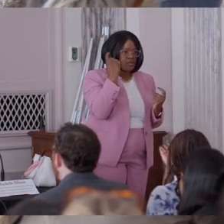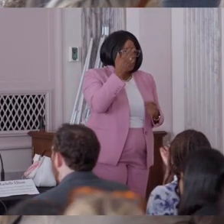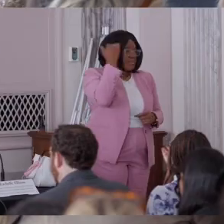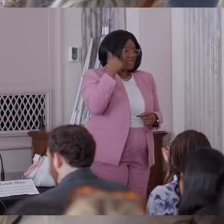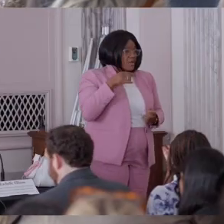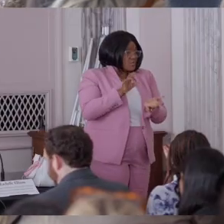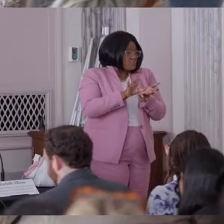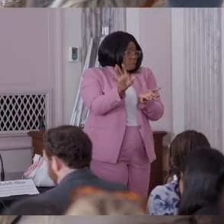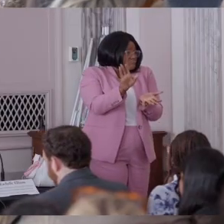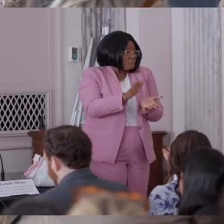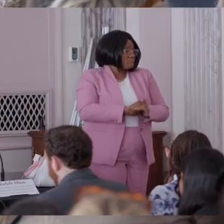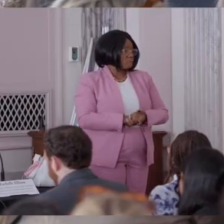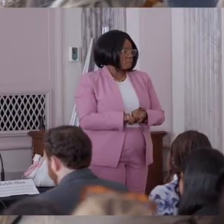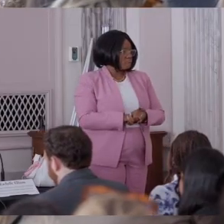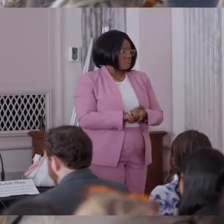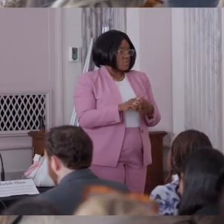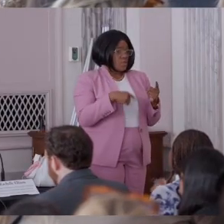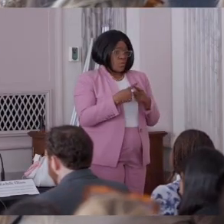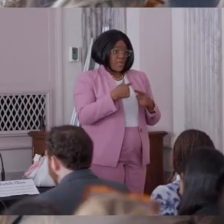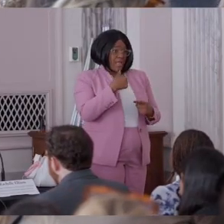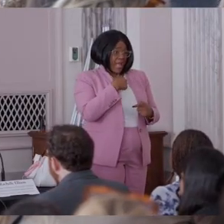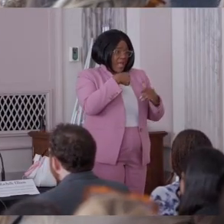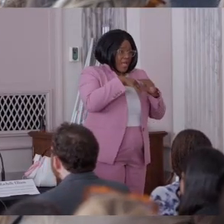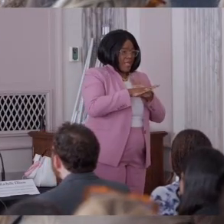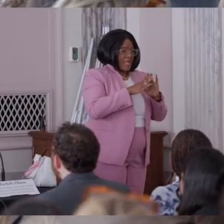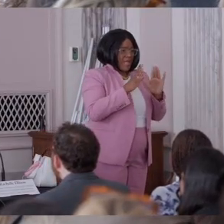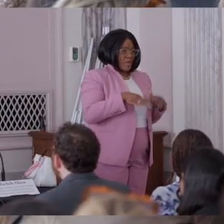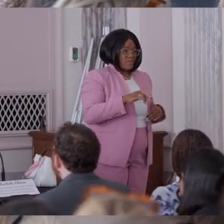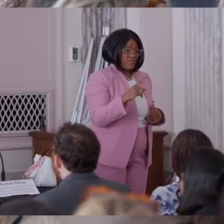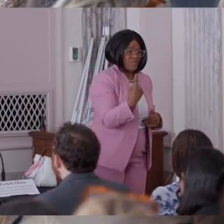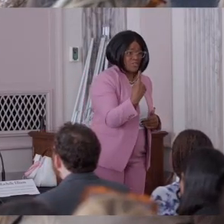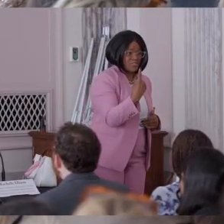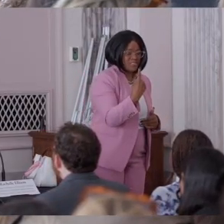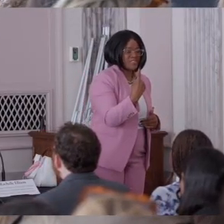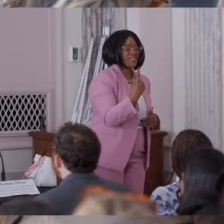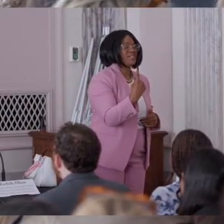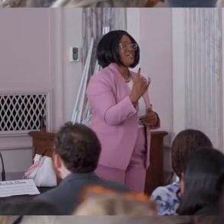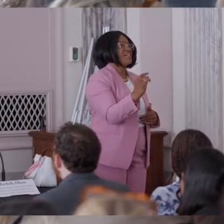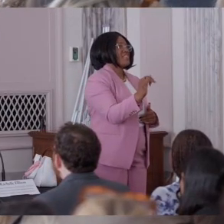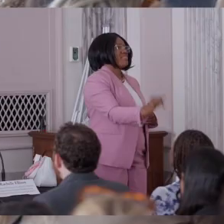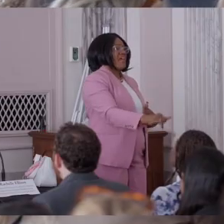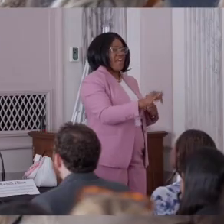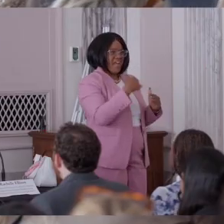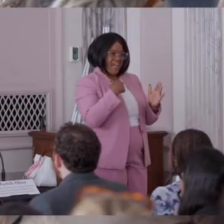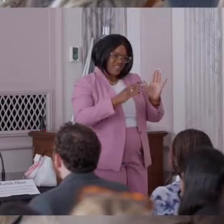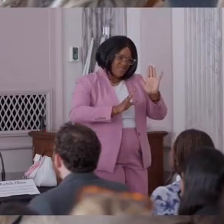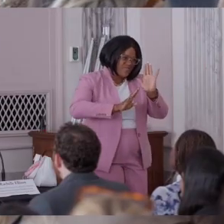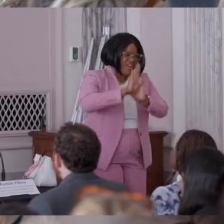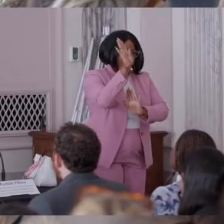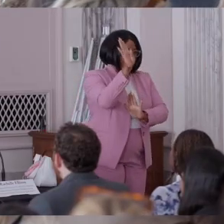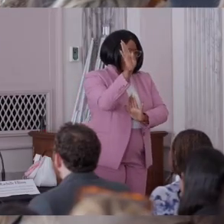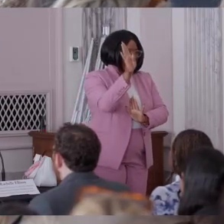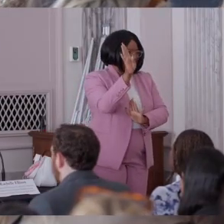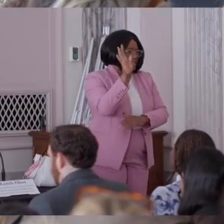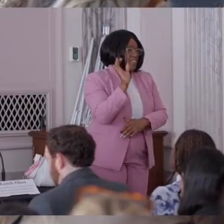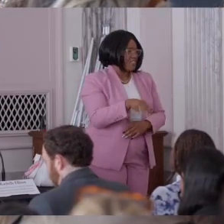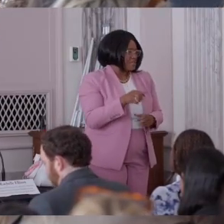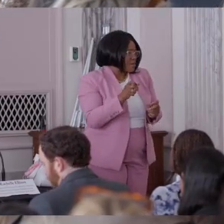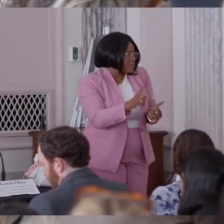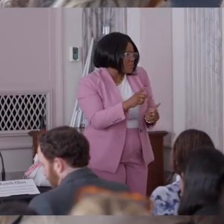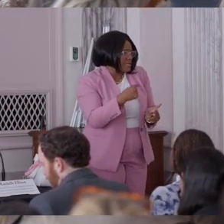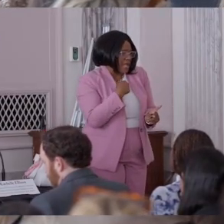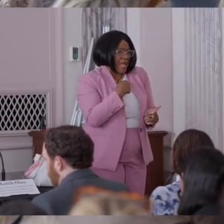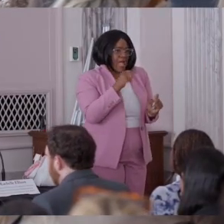homeless population. But when I stepped into housing first, that's where I began to soar. And that's what gave me the opportunity